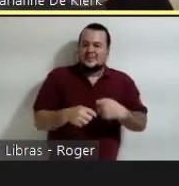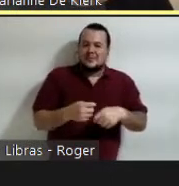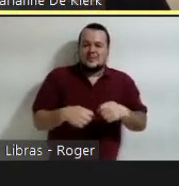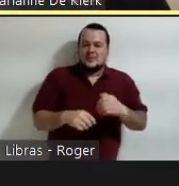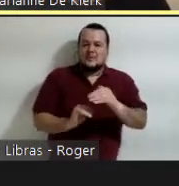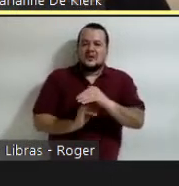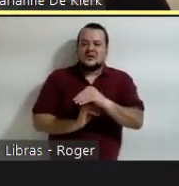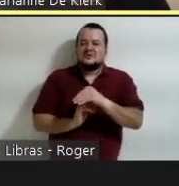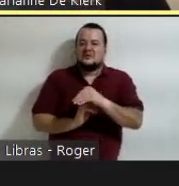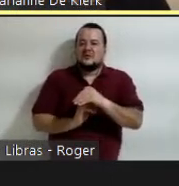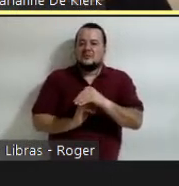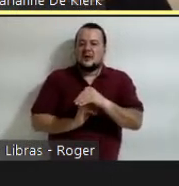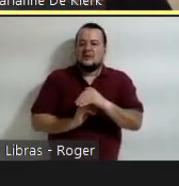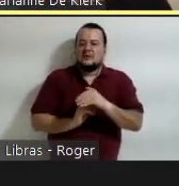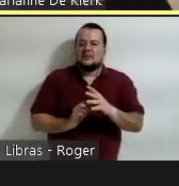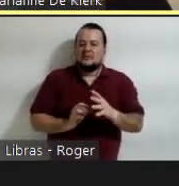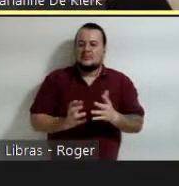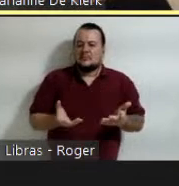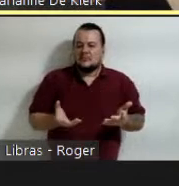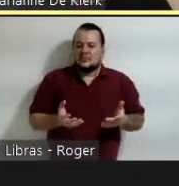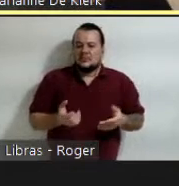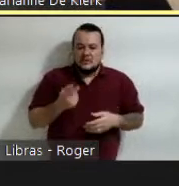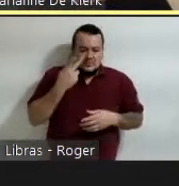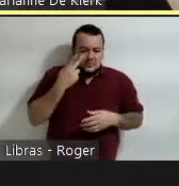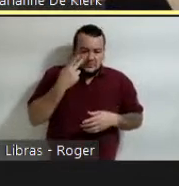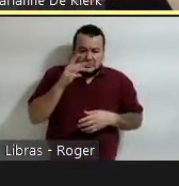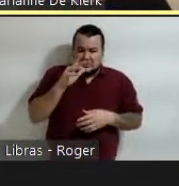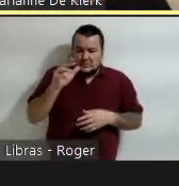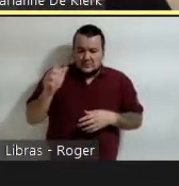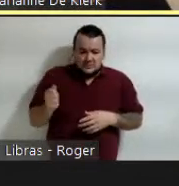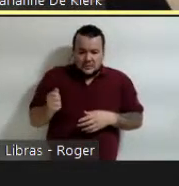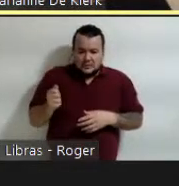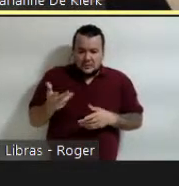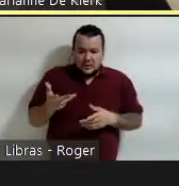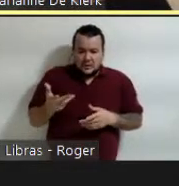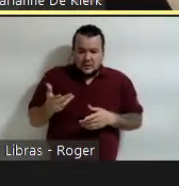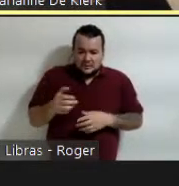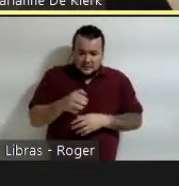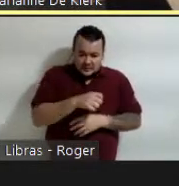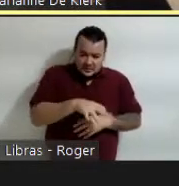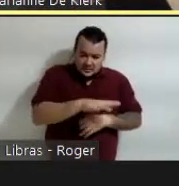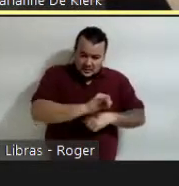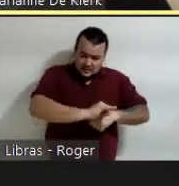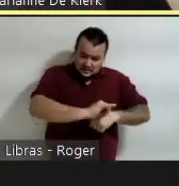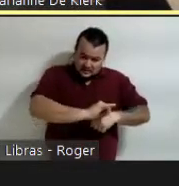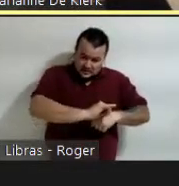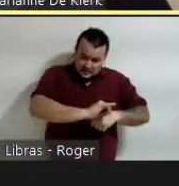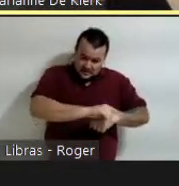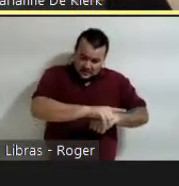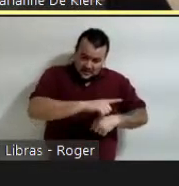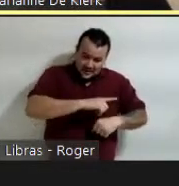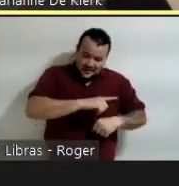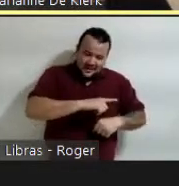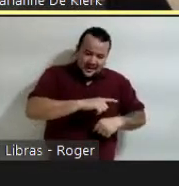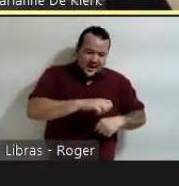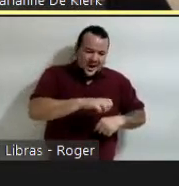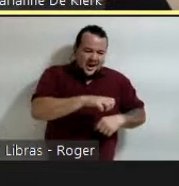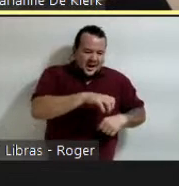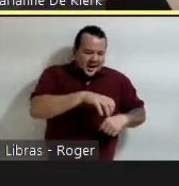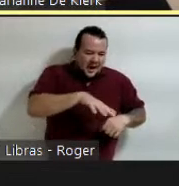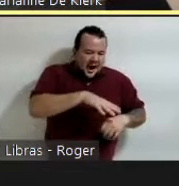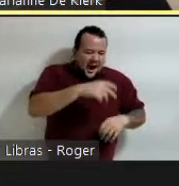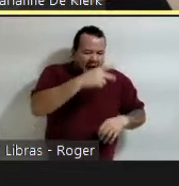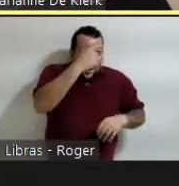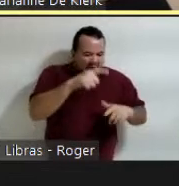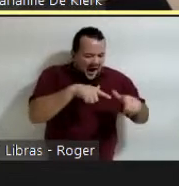of this formal city, we now have a very big informal sector where people eke out a living through informal